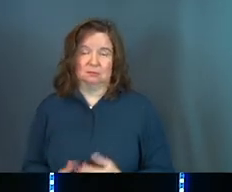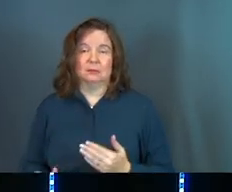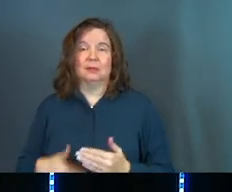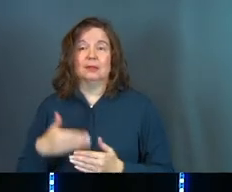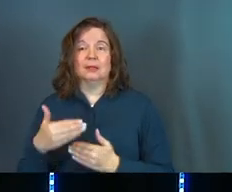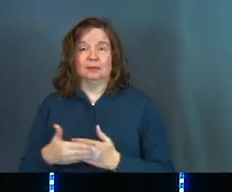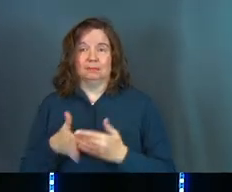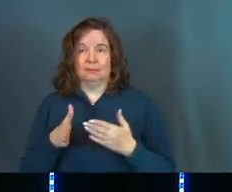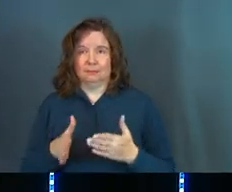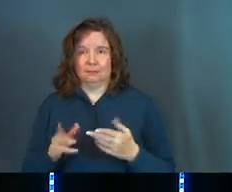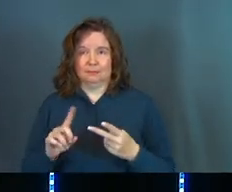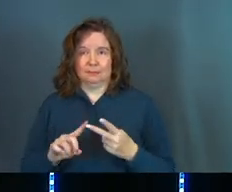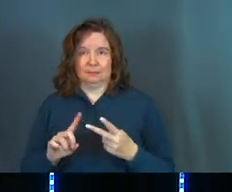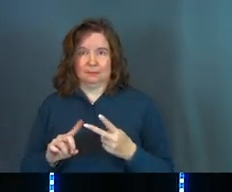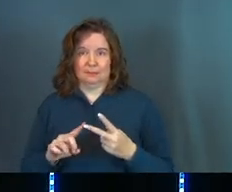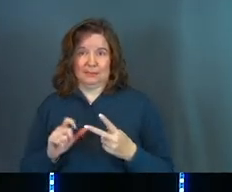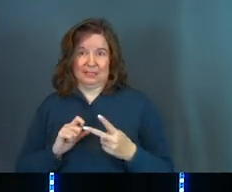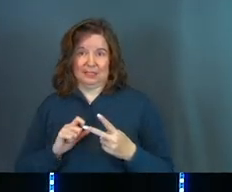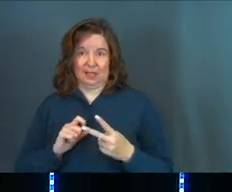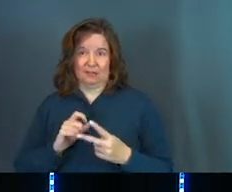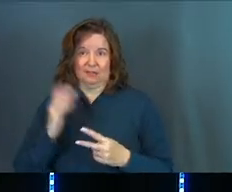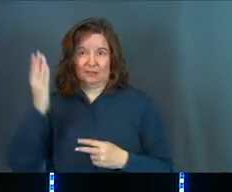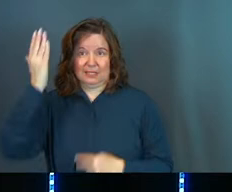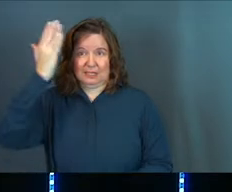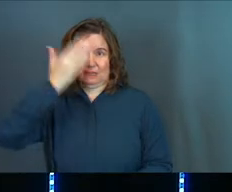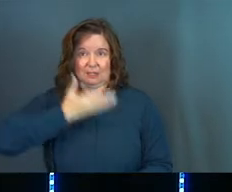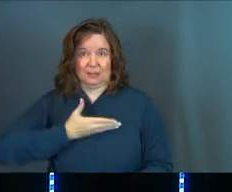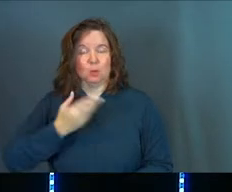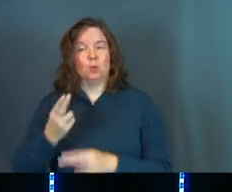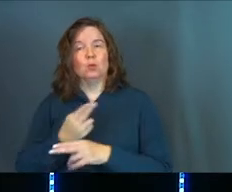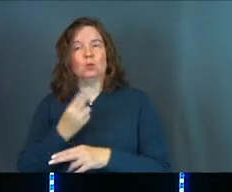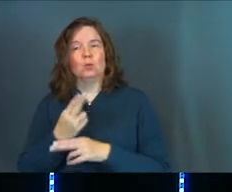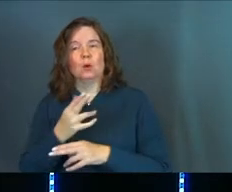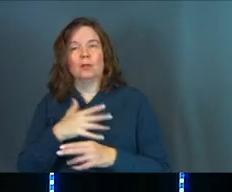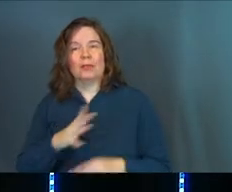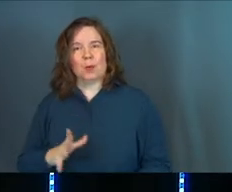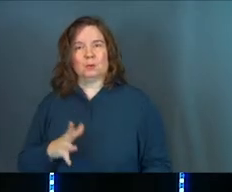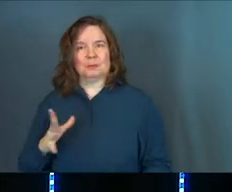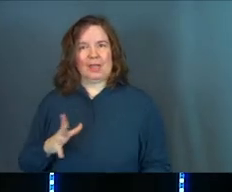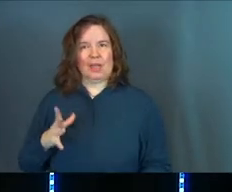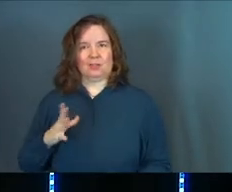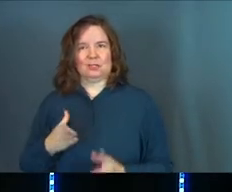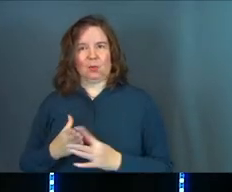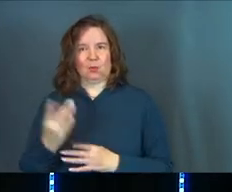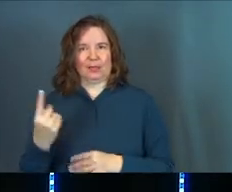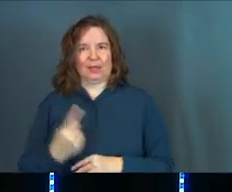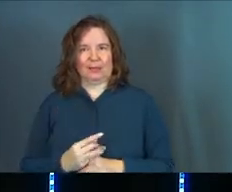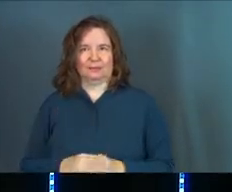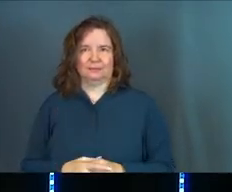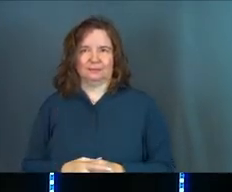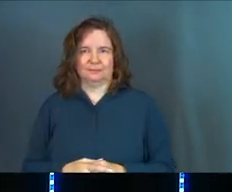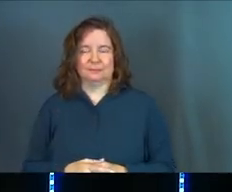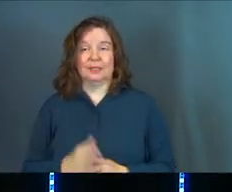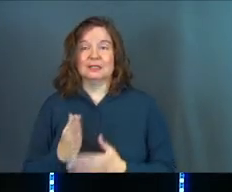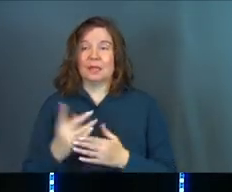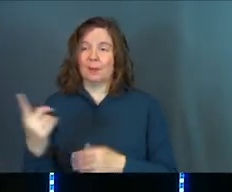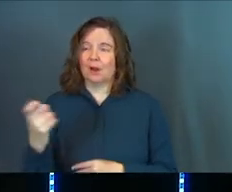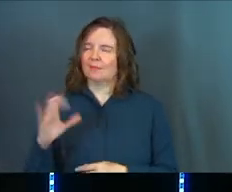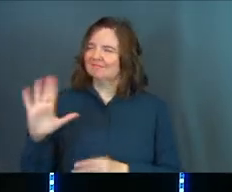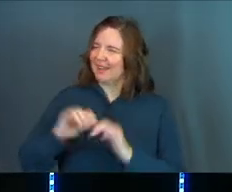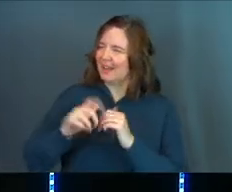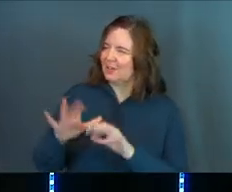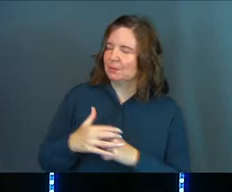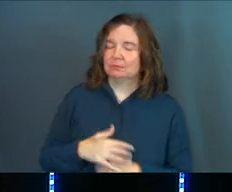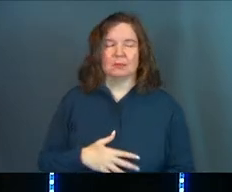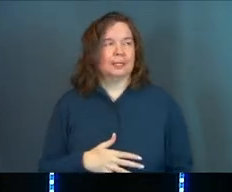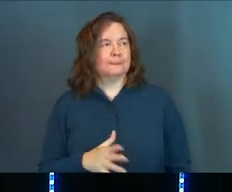next way that we make ourselves invisible is that we utilize those manners to get through the day. Someone asks you how you're